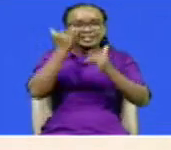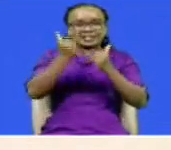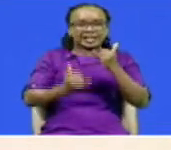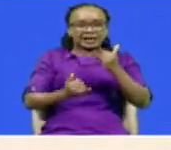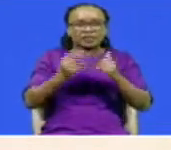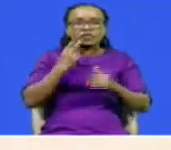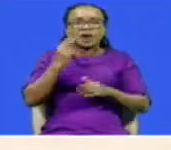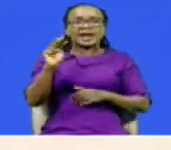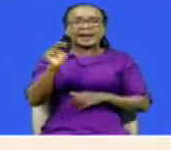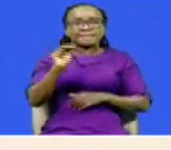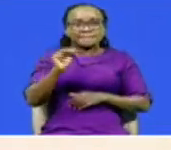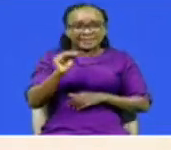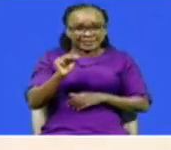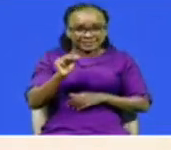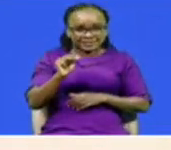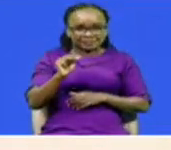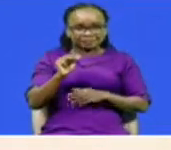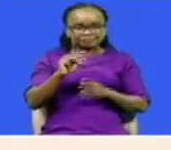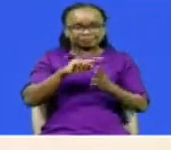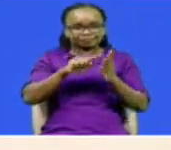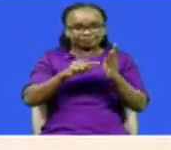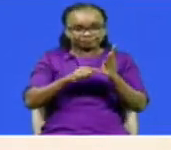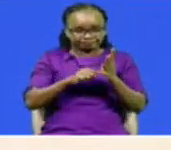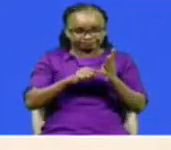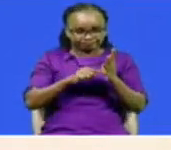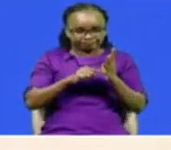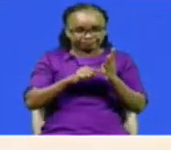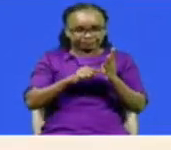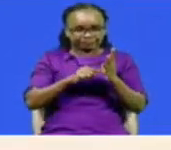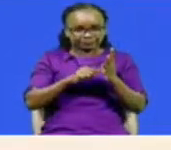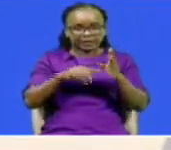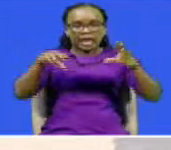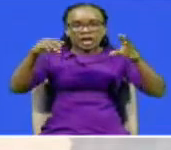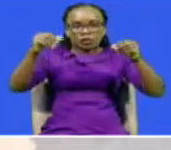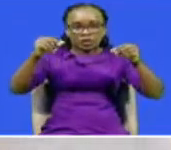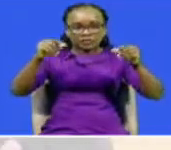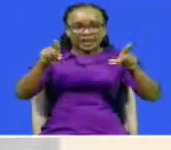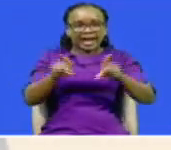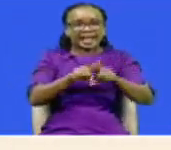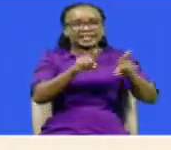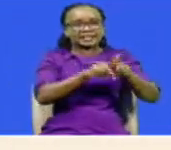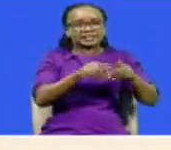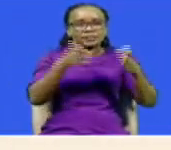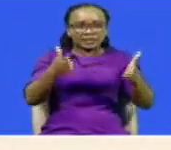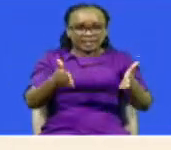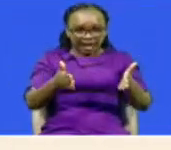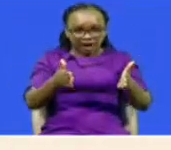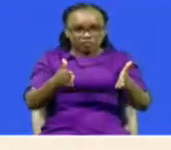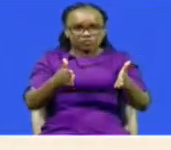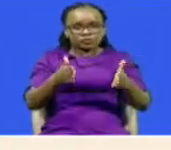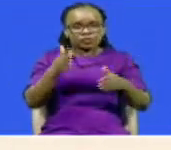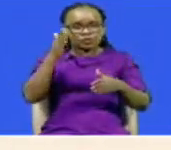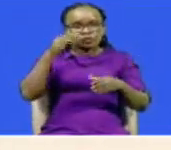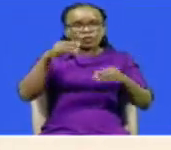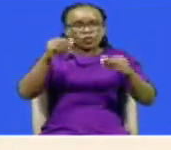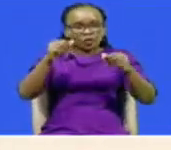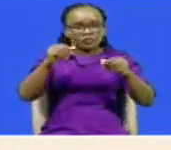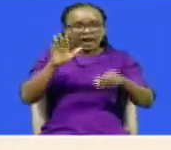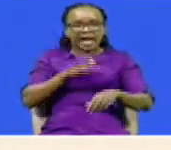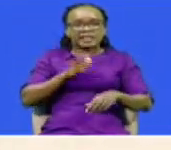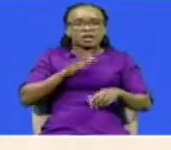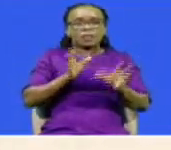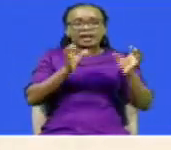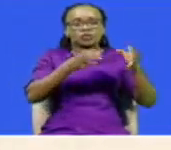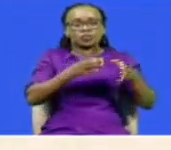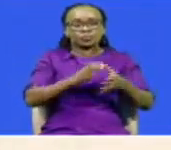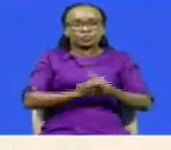race, Dan Kavaisi, Mike Mukamba and Hesmon Ochieng qualified in the men's category, while Millicent Ndoro qualified in the women's category.